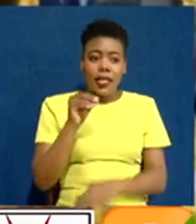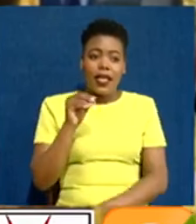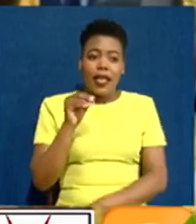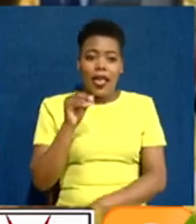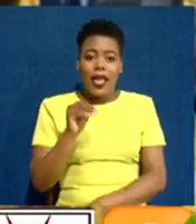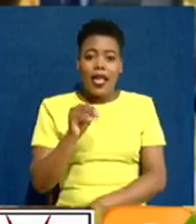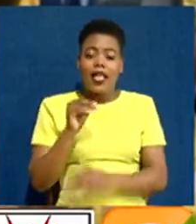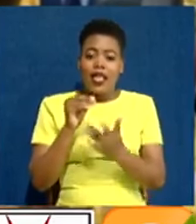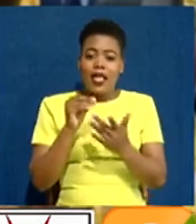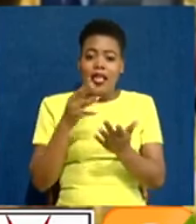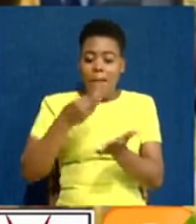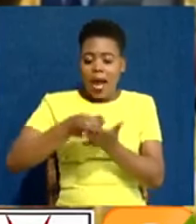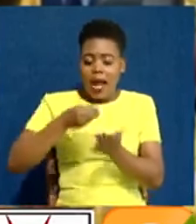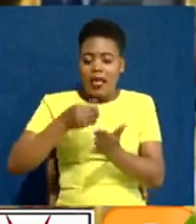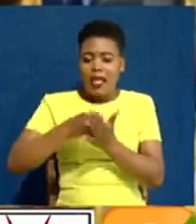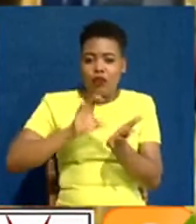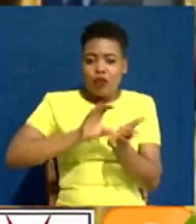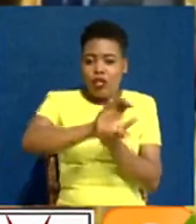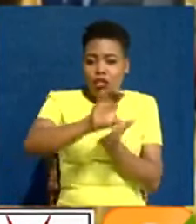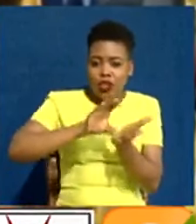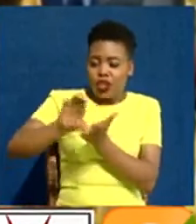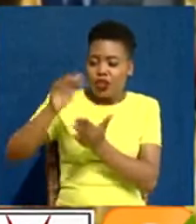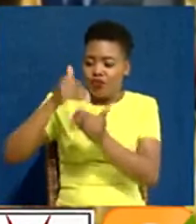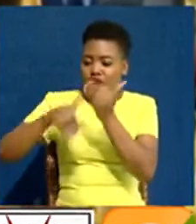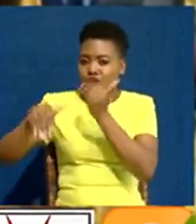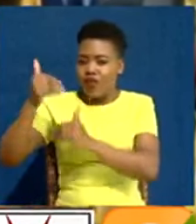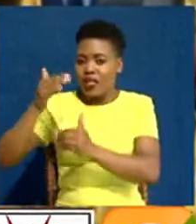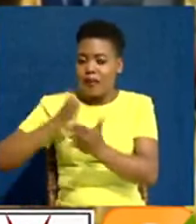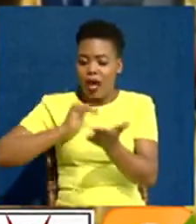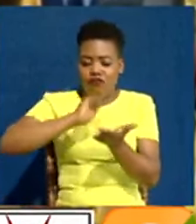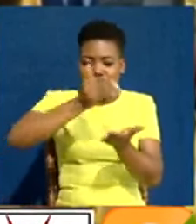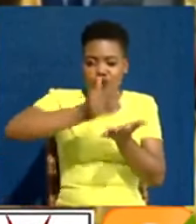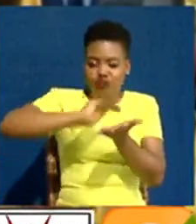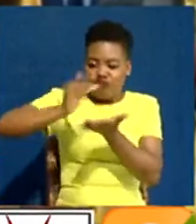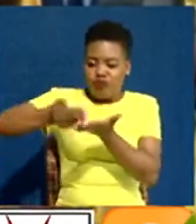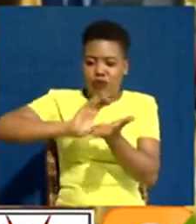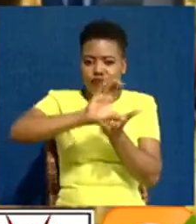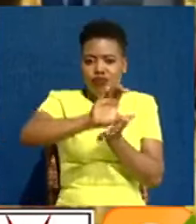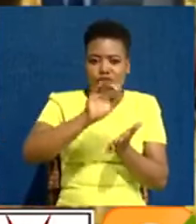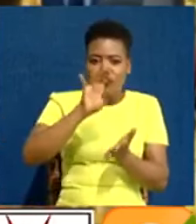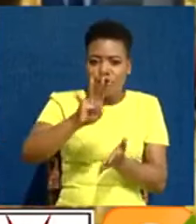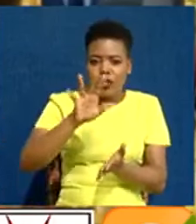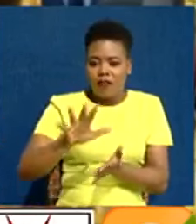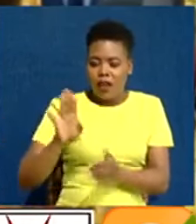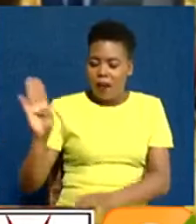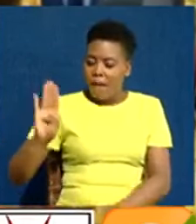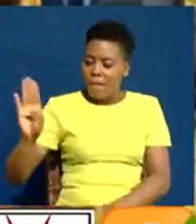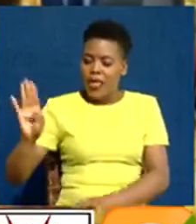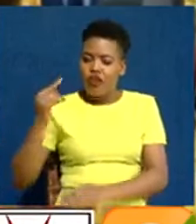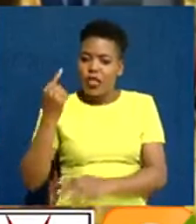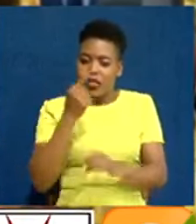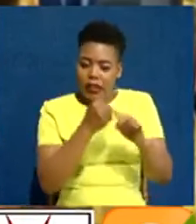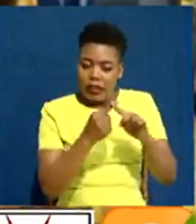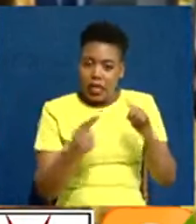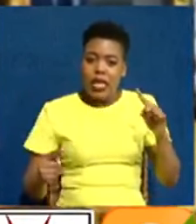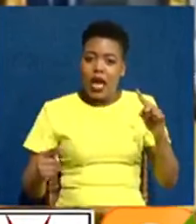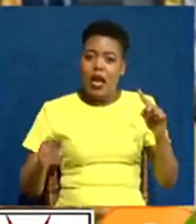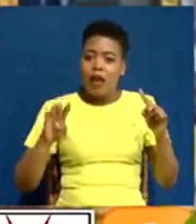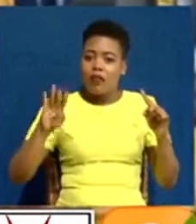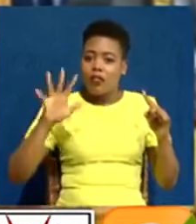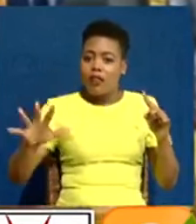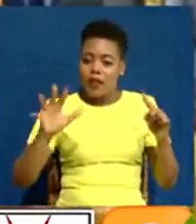the amount that we are funding our universities from an average of 45 billion shillings every year